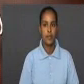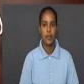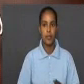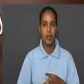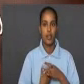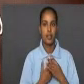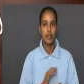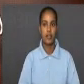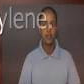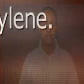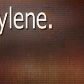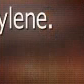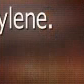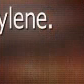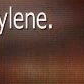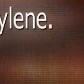Begin.